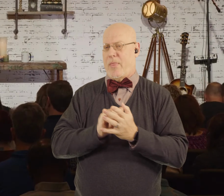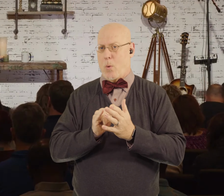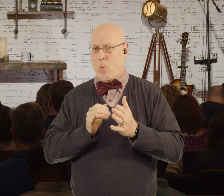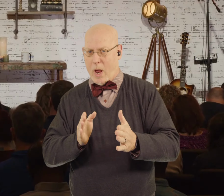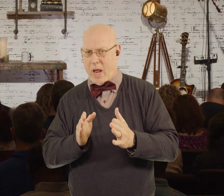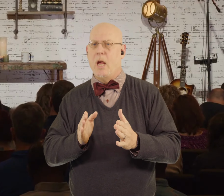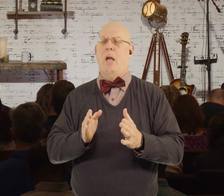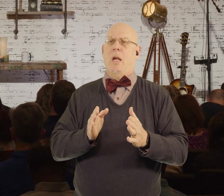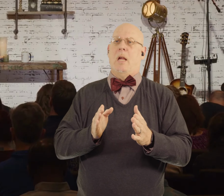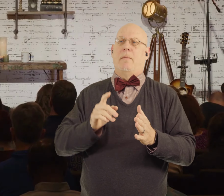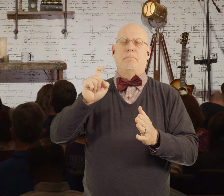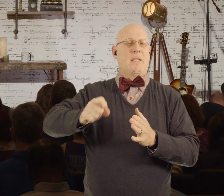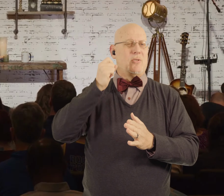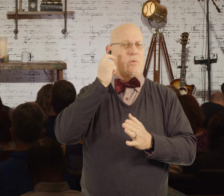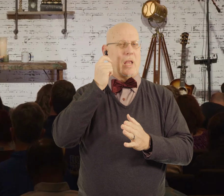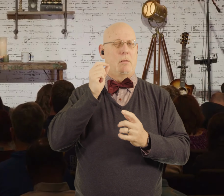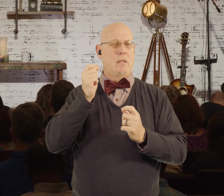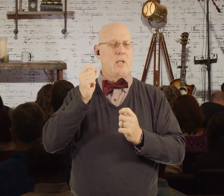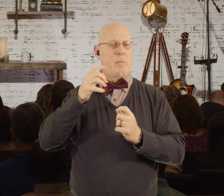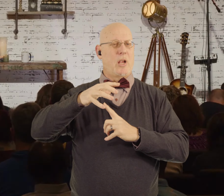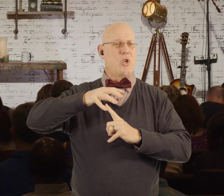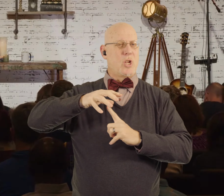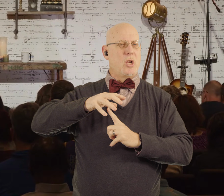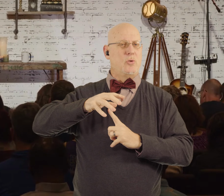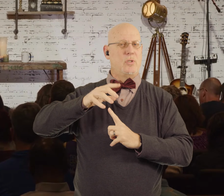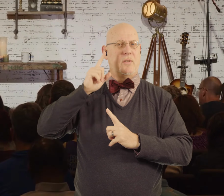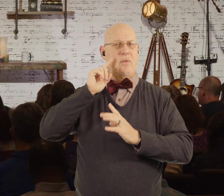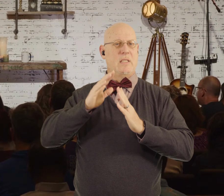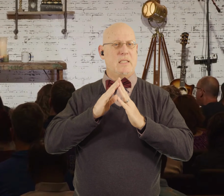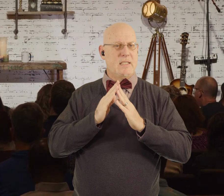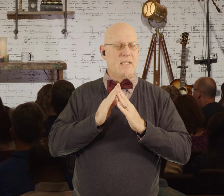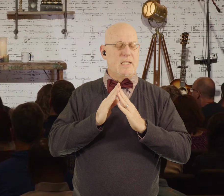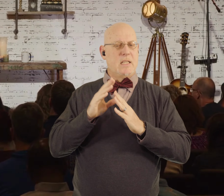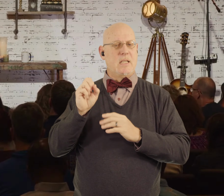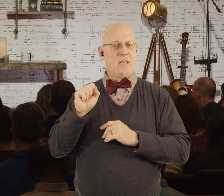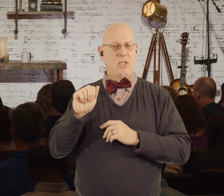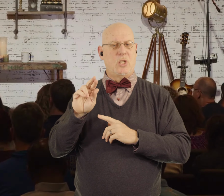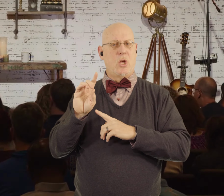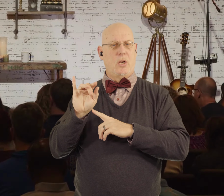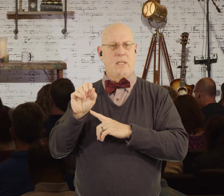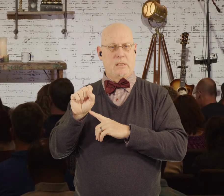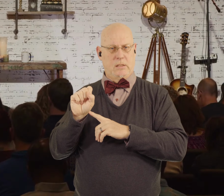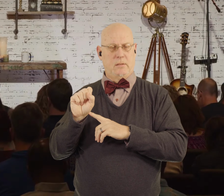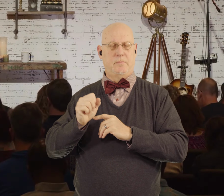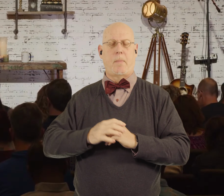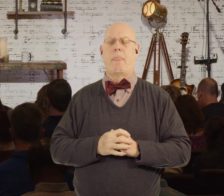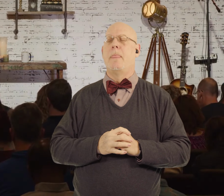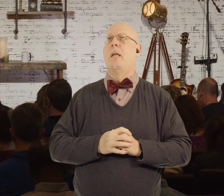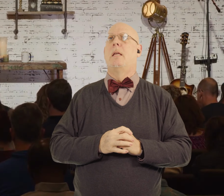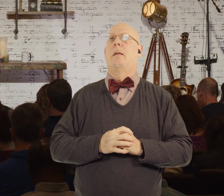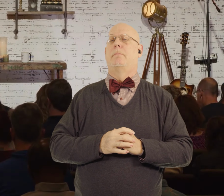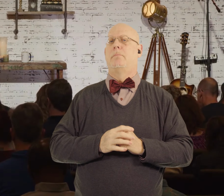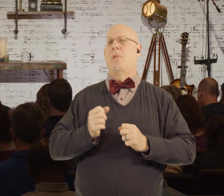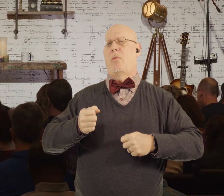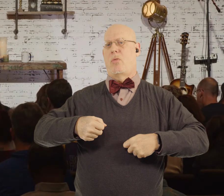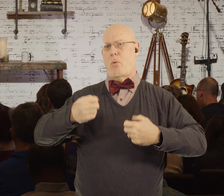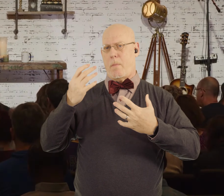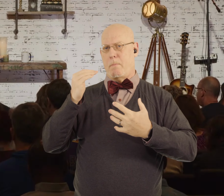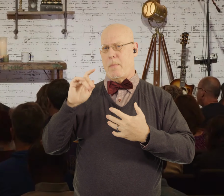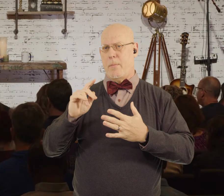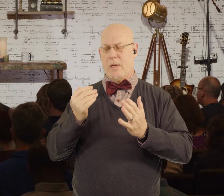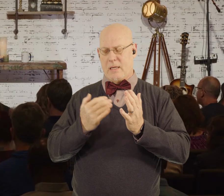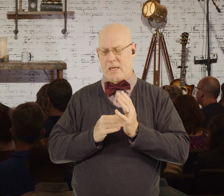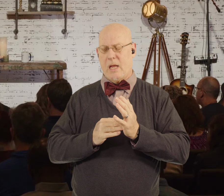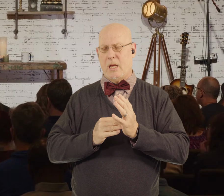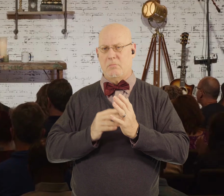giving and revealing himself in the way that he's revealing himself. We need to understand a little bit contextually of the city of Sardis.